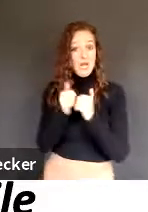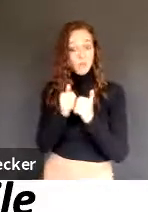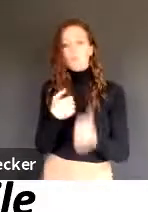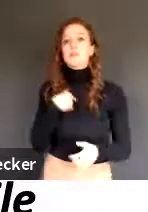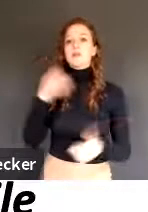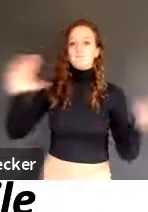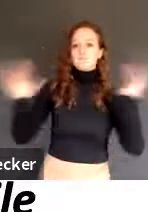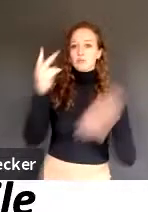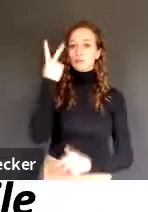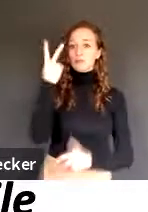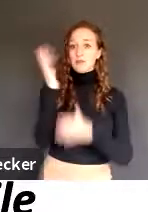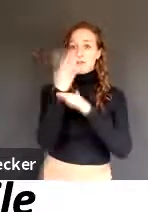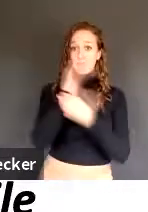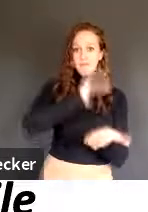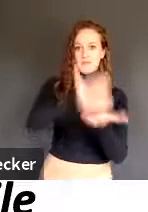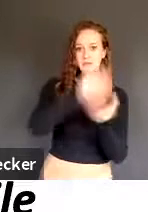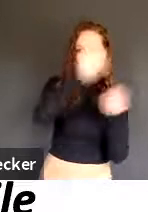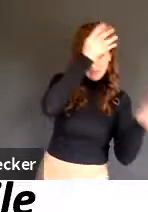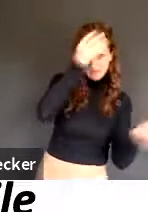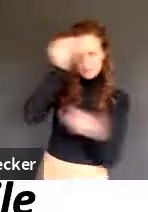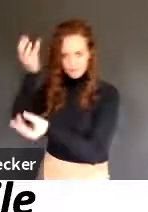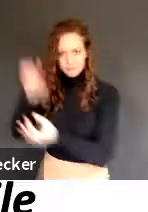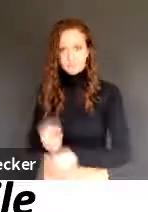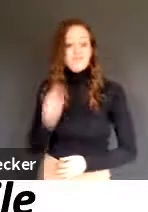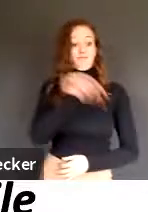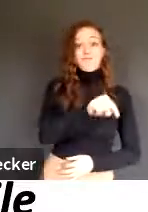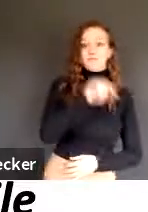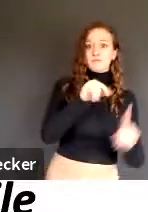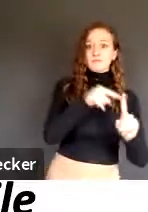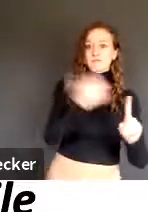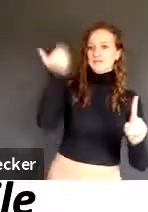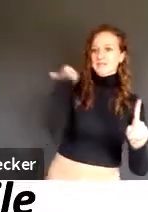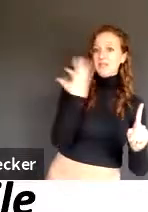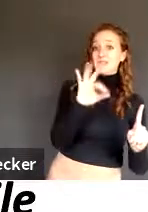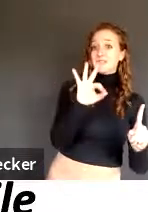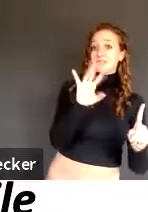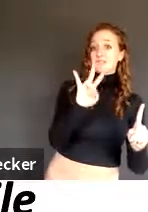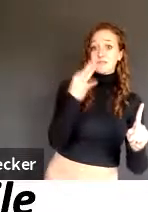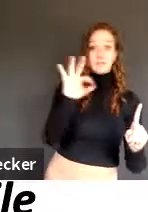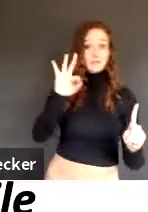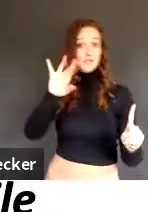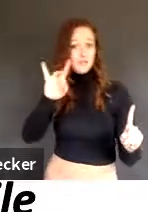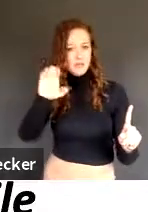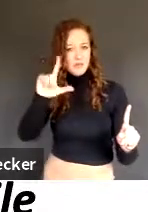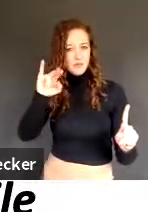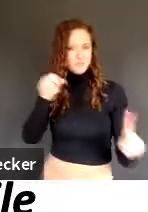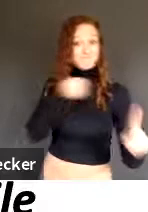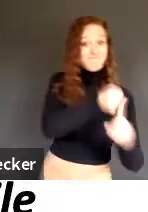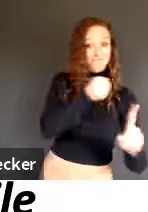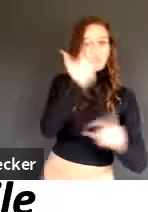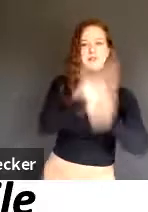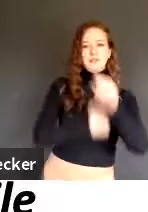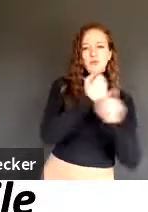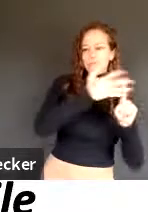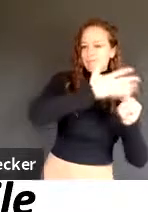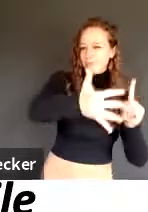So with this project here, I attempted to address these issues by comparing two kelp abundance data sets. One was collected during